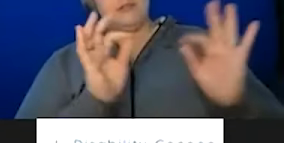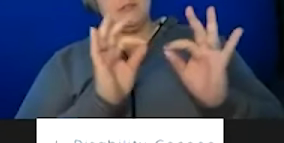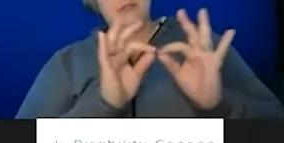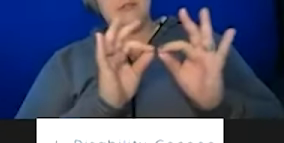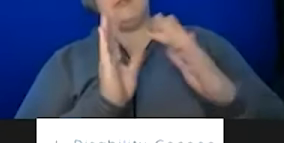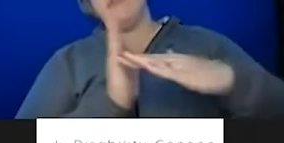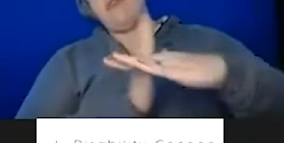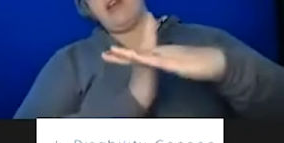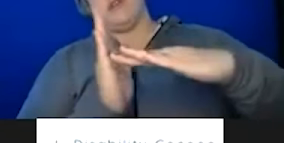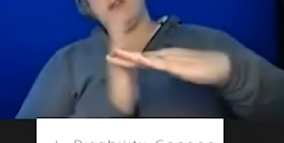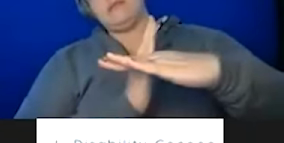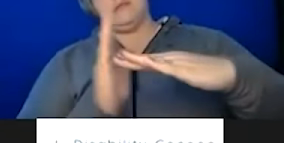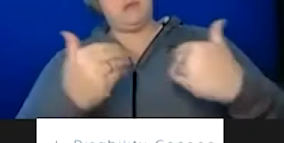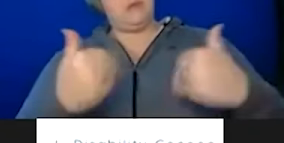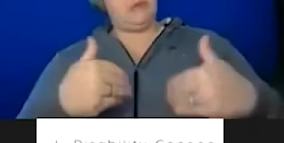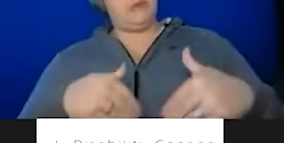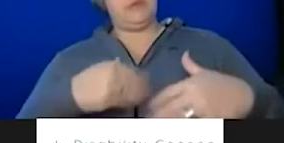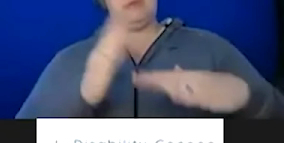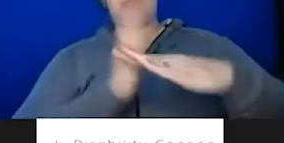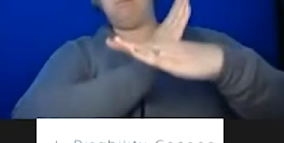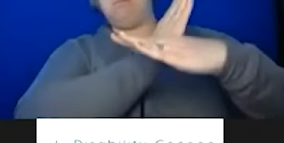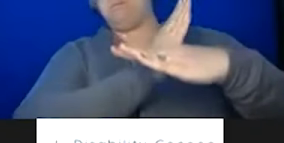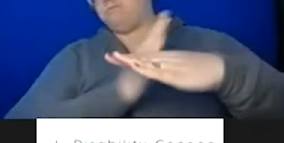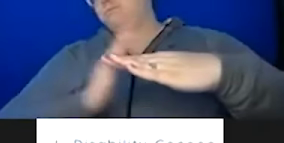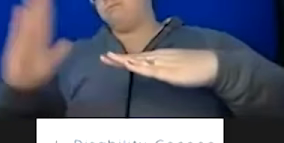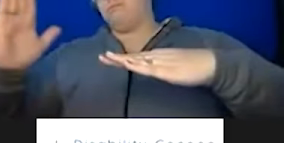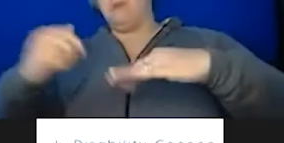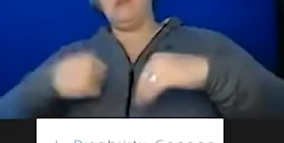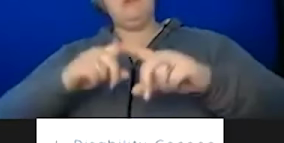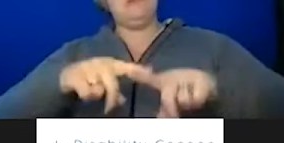varies significantly based on